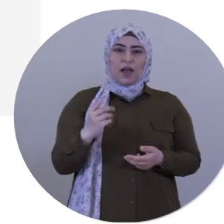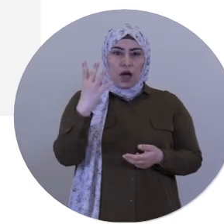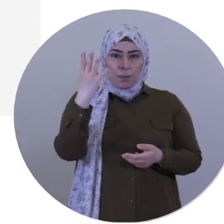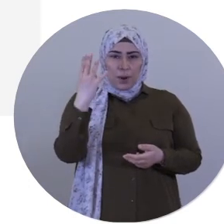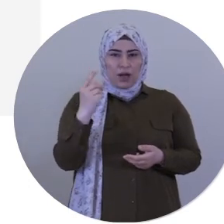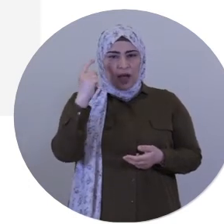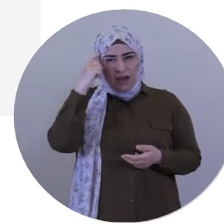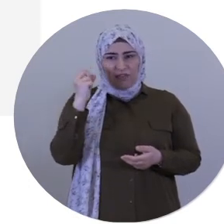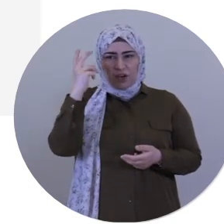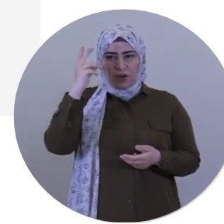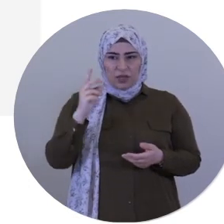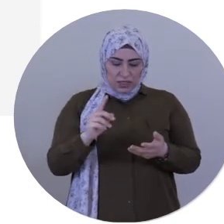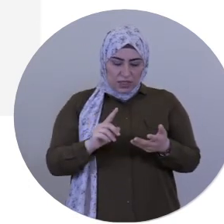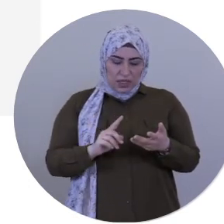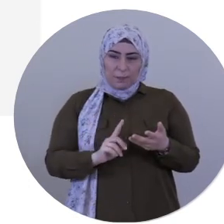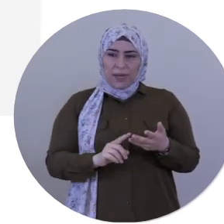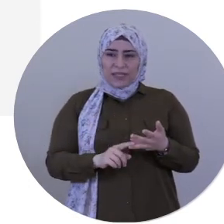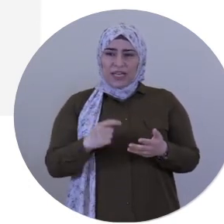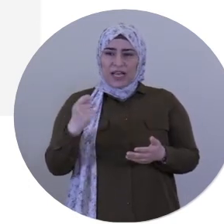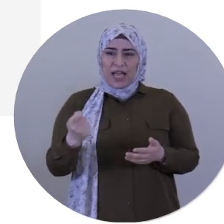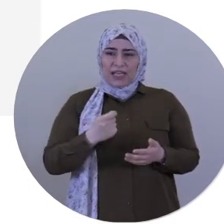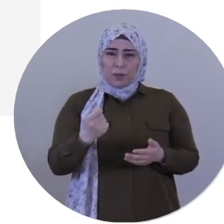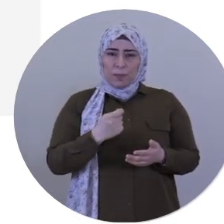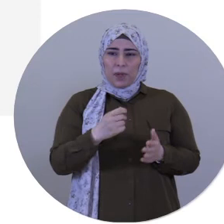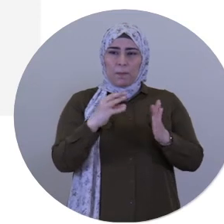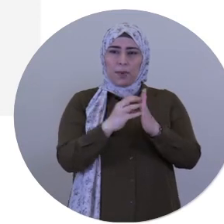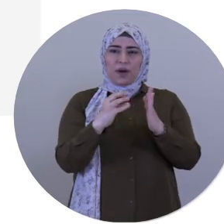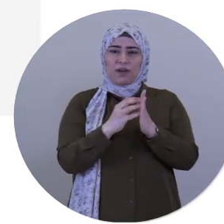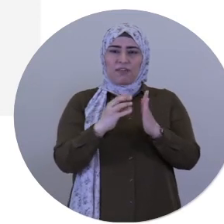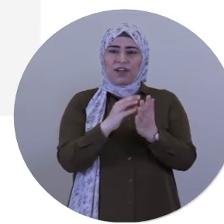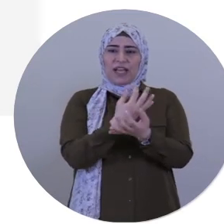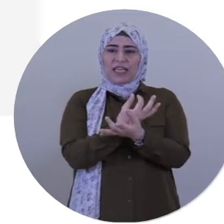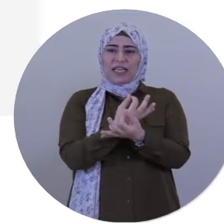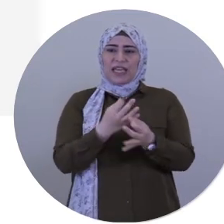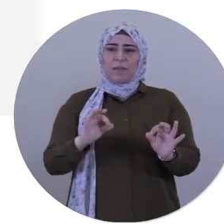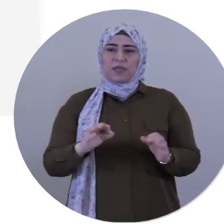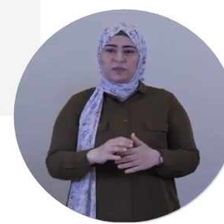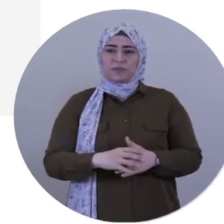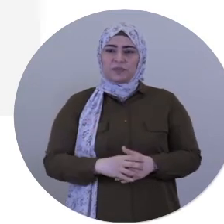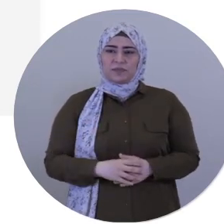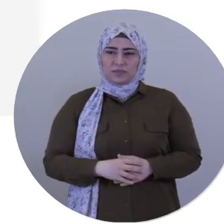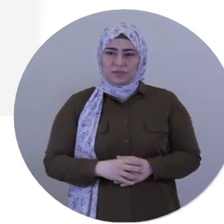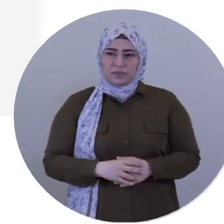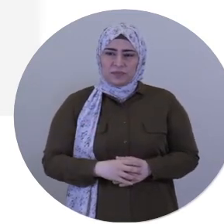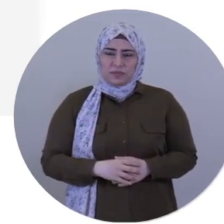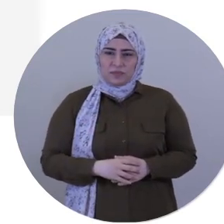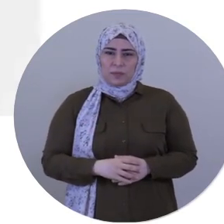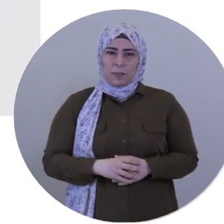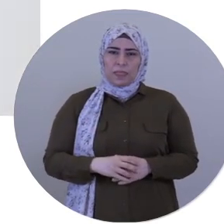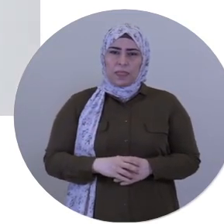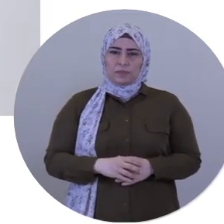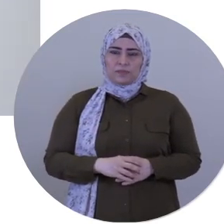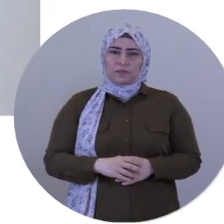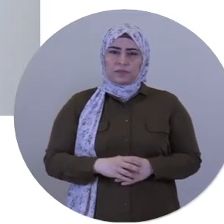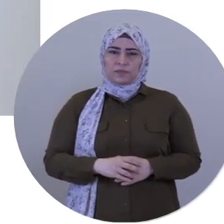paragraph. Avoid repeating the ideas and don't forget to use connectors and